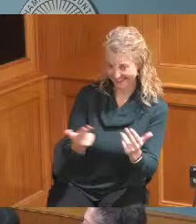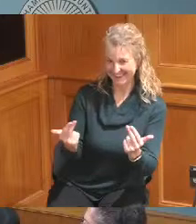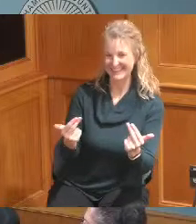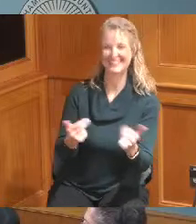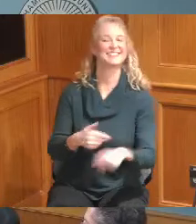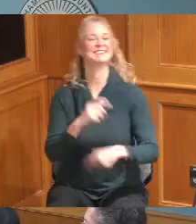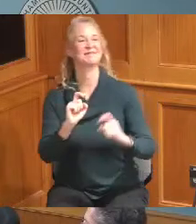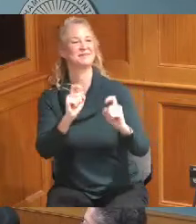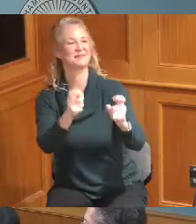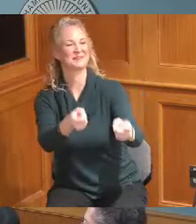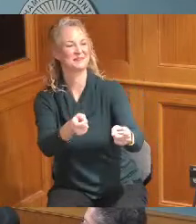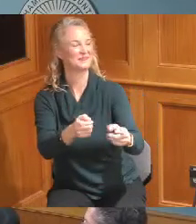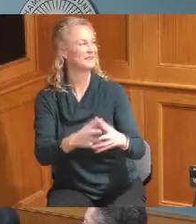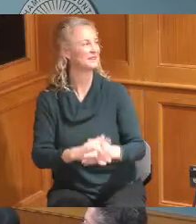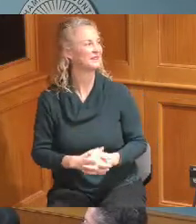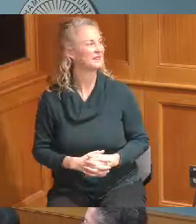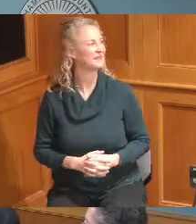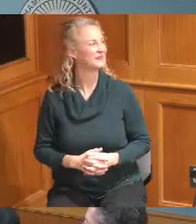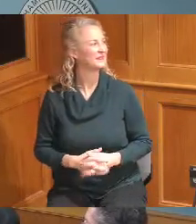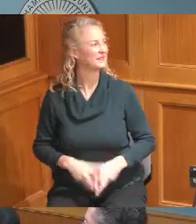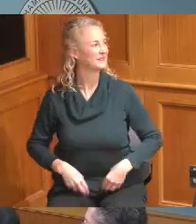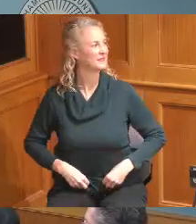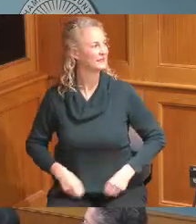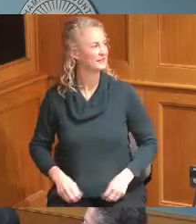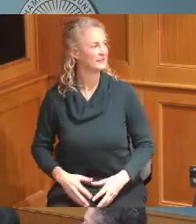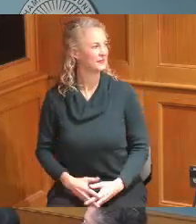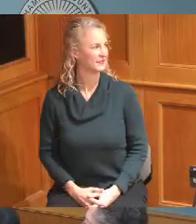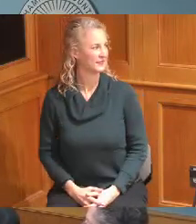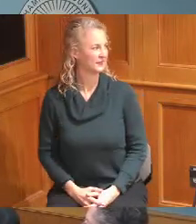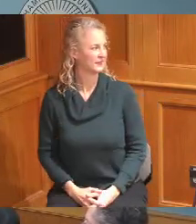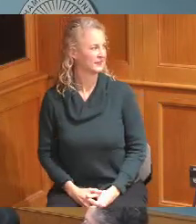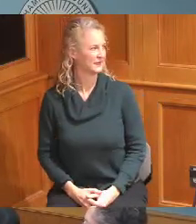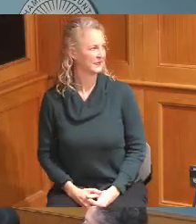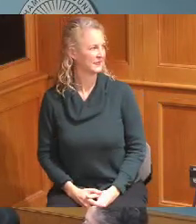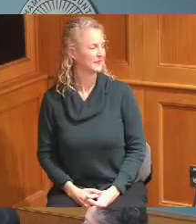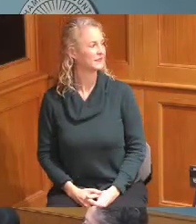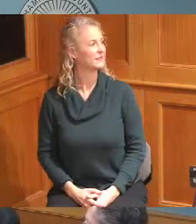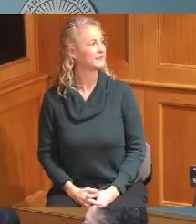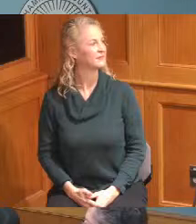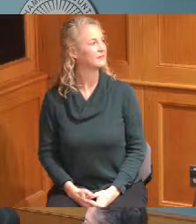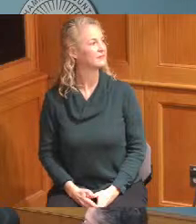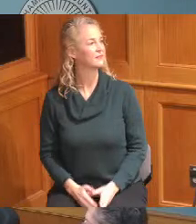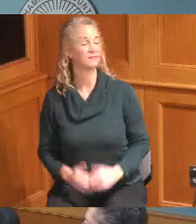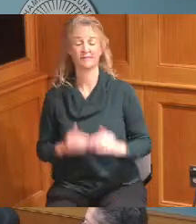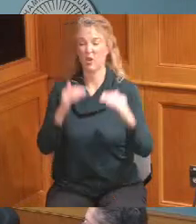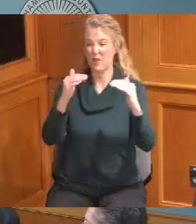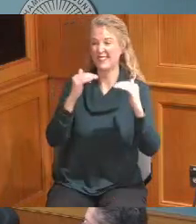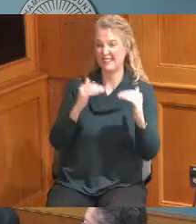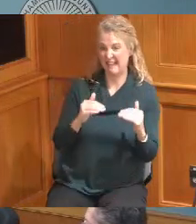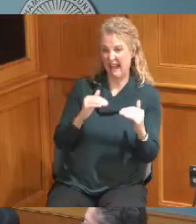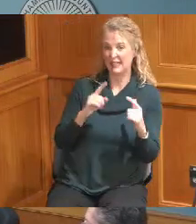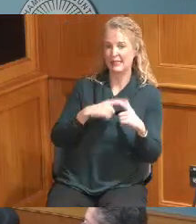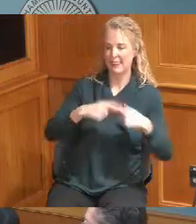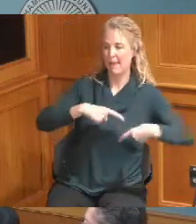Thank you. There you go, sir. Hopefully I can get a picture before you leave. We're going to take a picture after this third one.